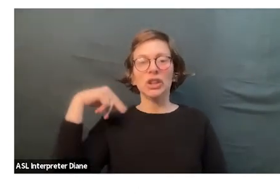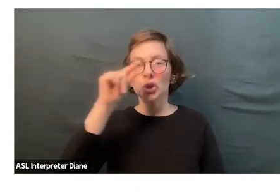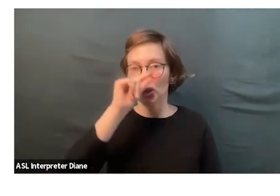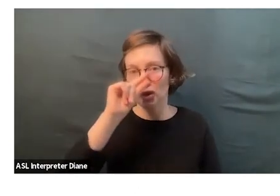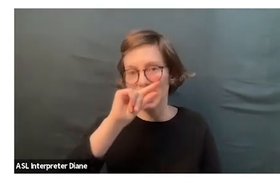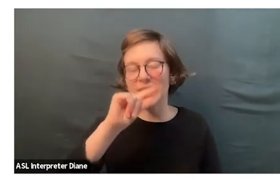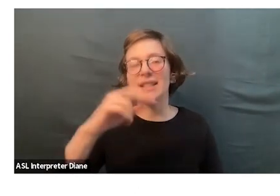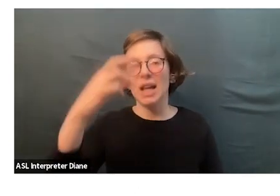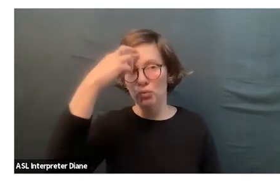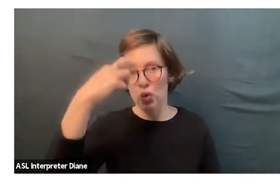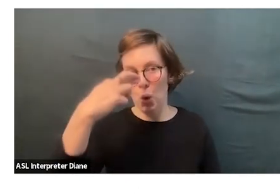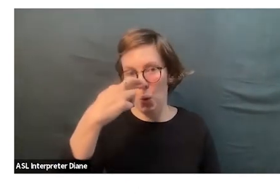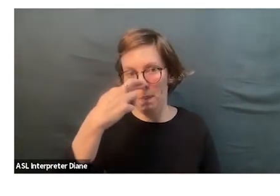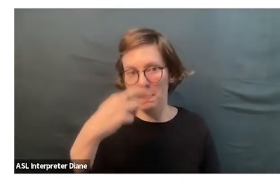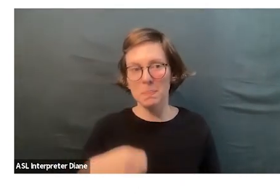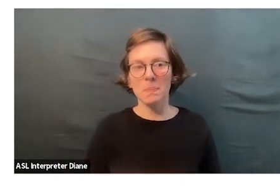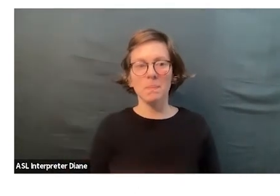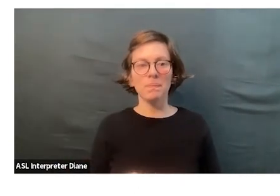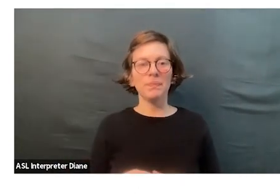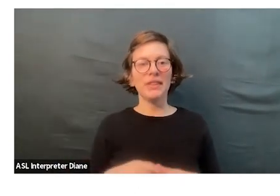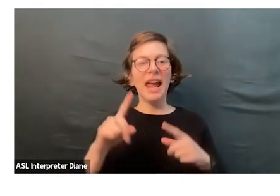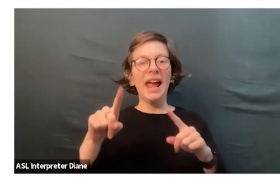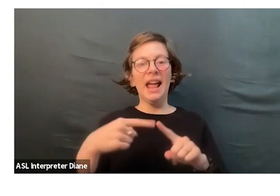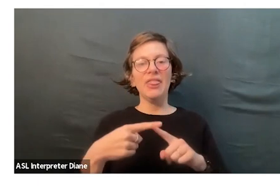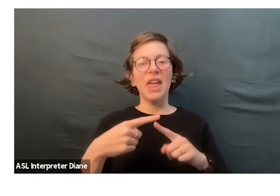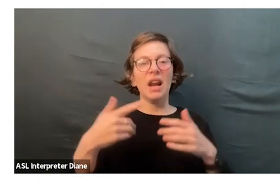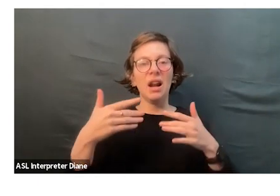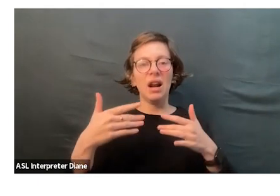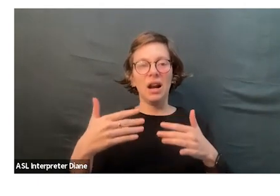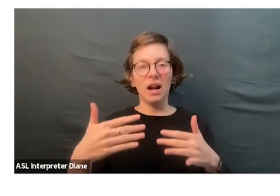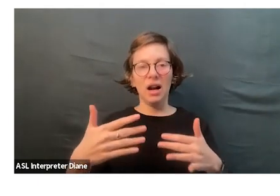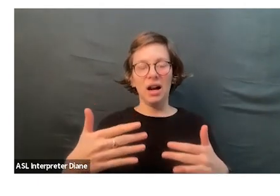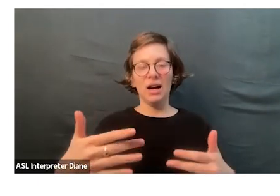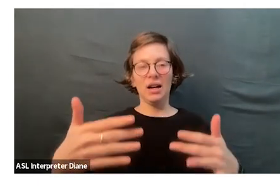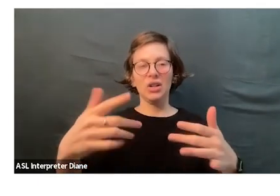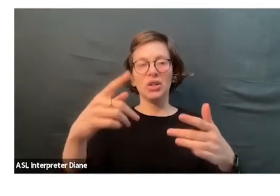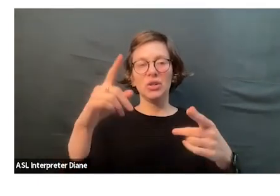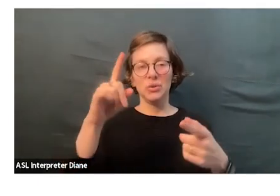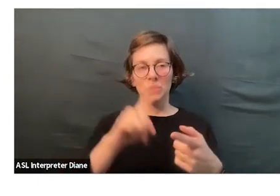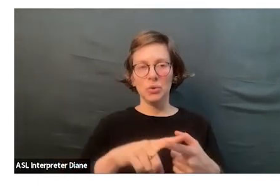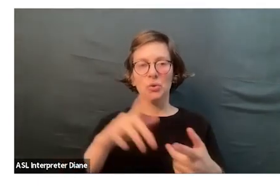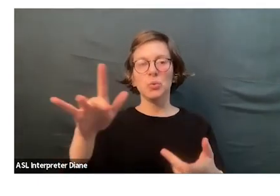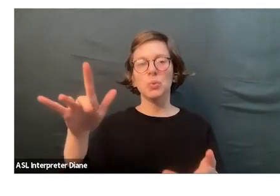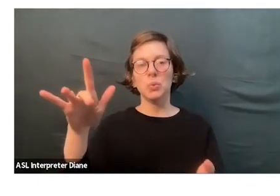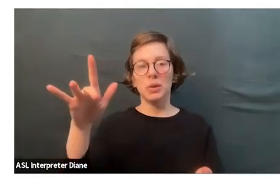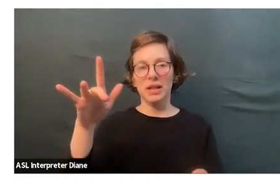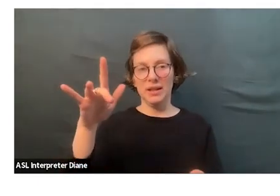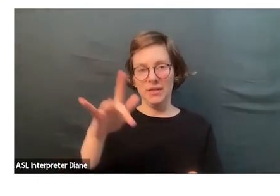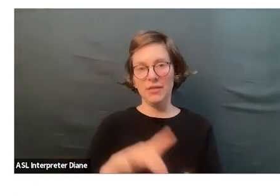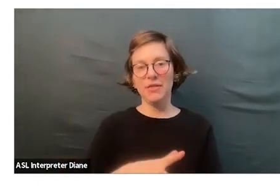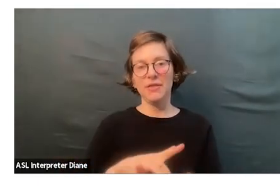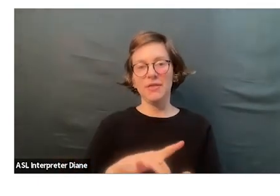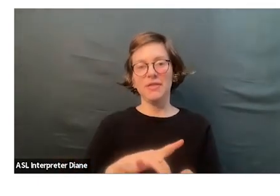informative about what Orientalism has come to mean in today's society, is the representation of Asia, mostly but